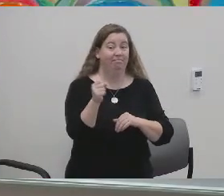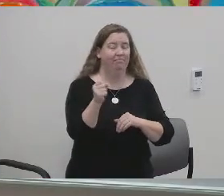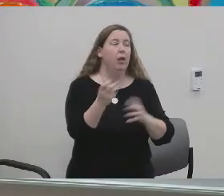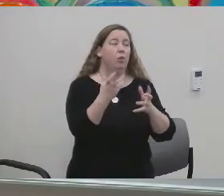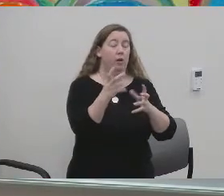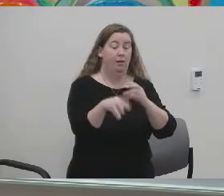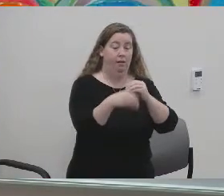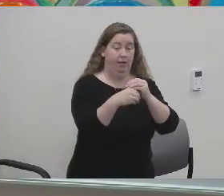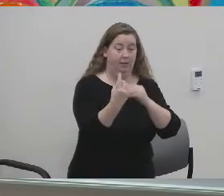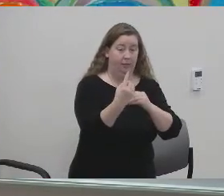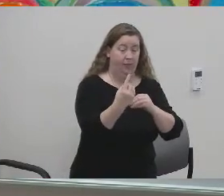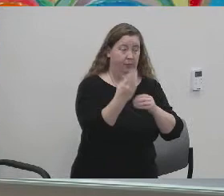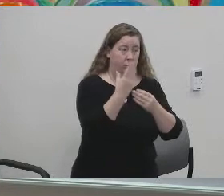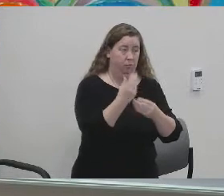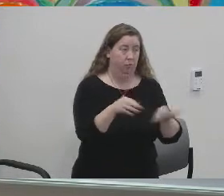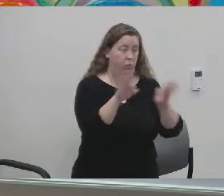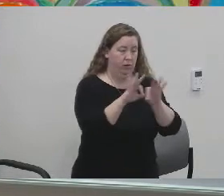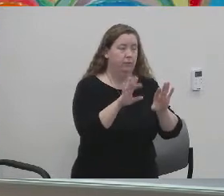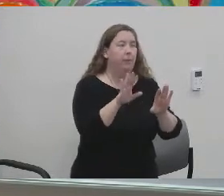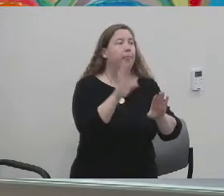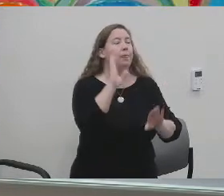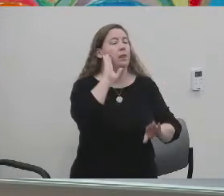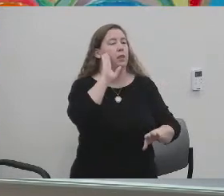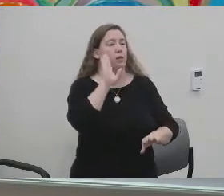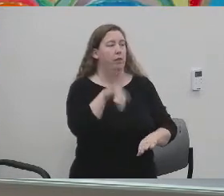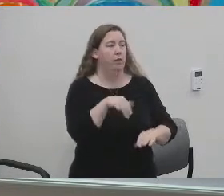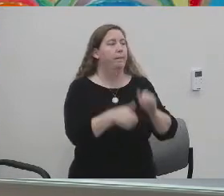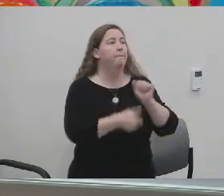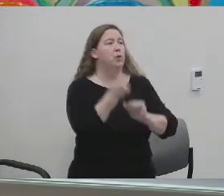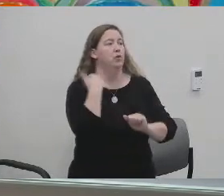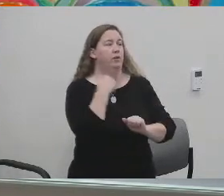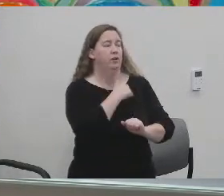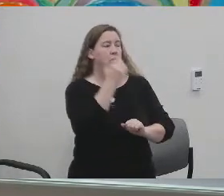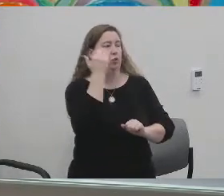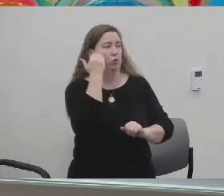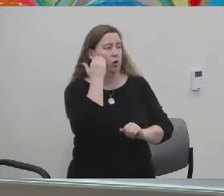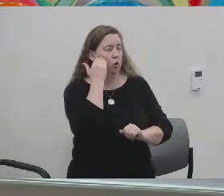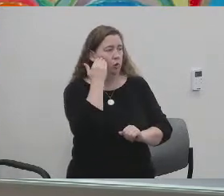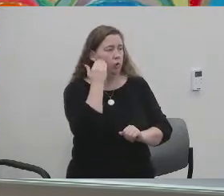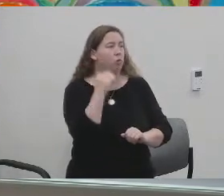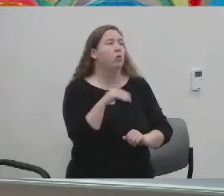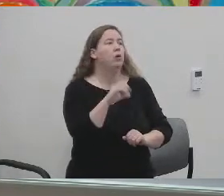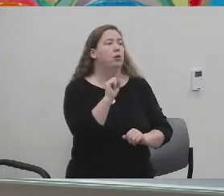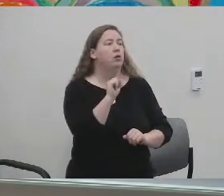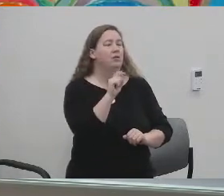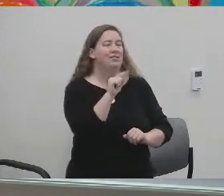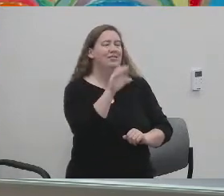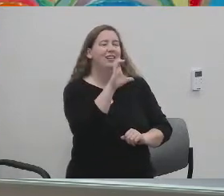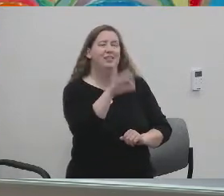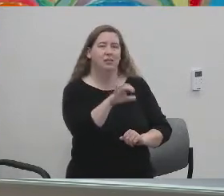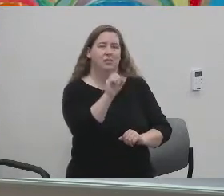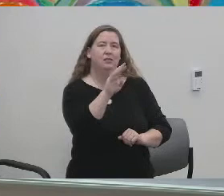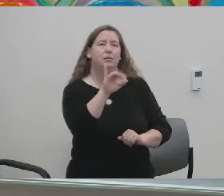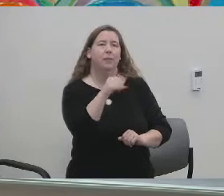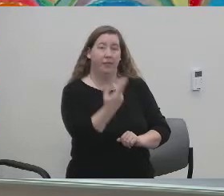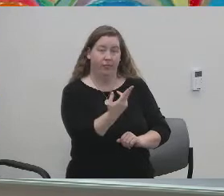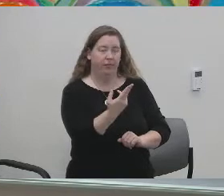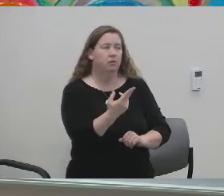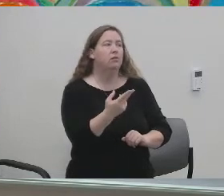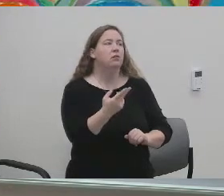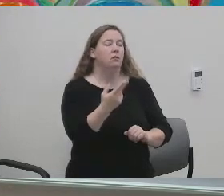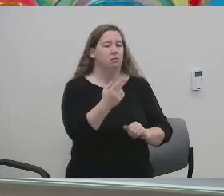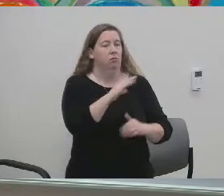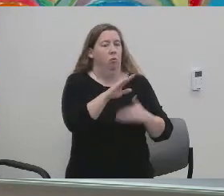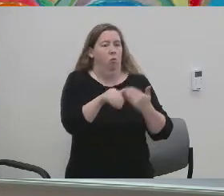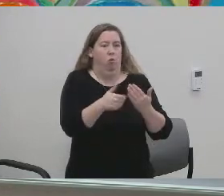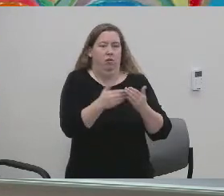important. We all know, I know most of us know Stacy Smith. This all began with her and her working with the